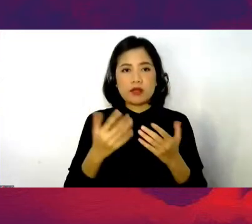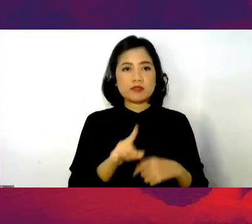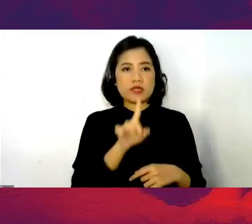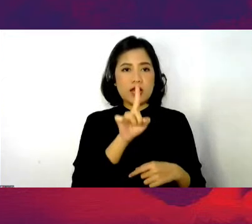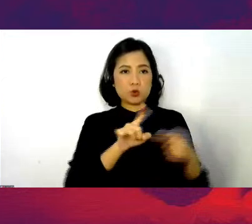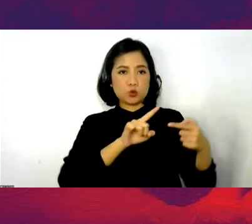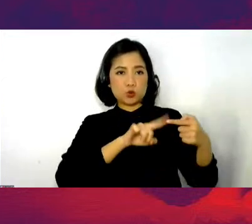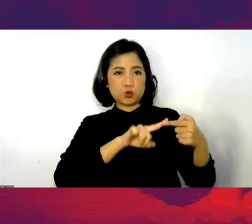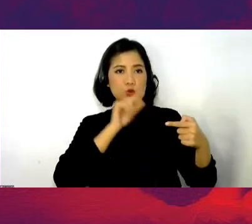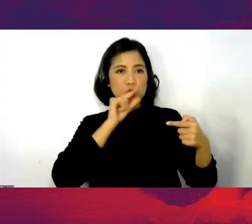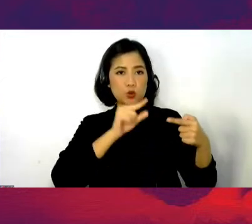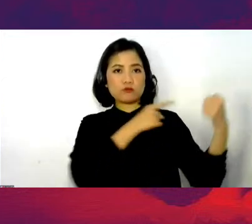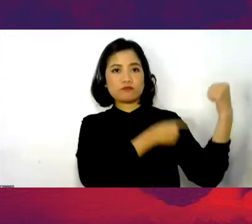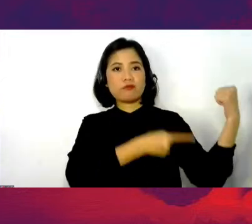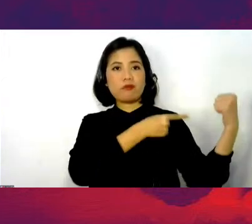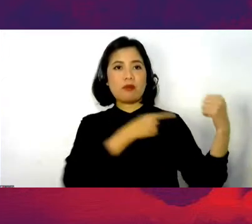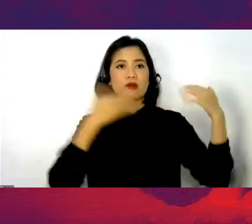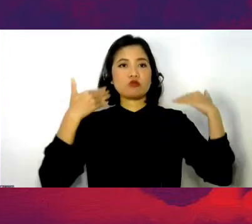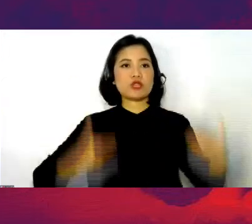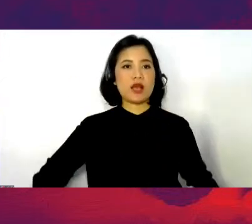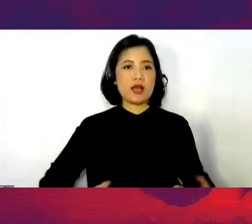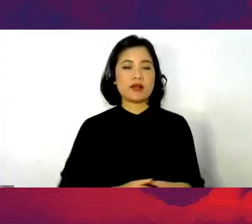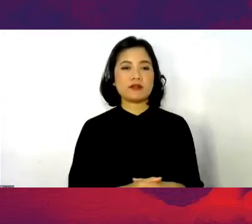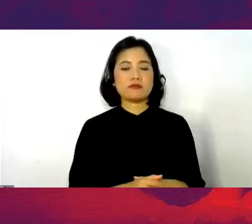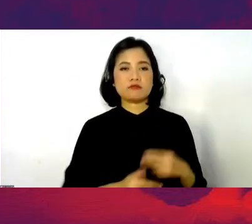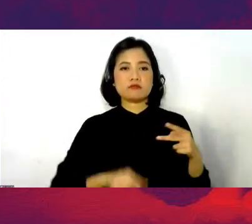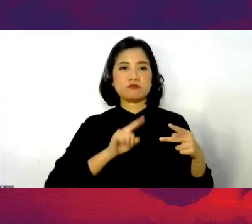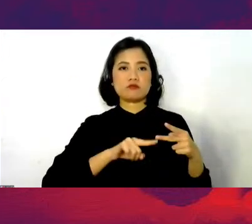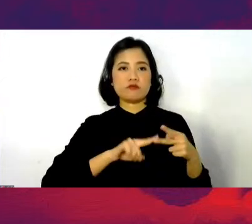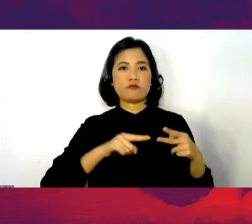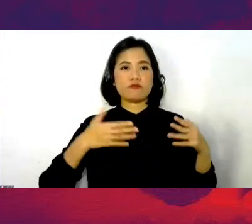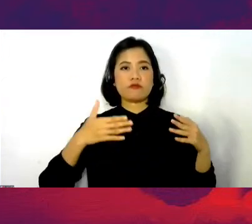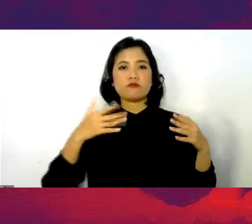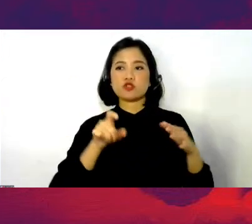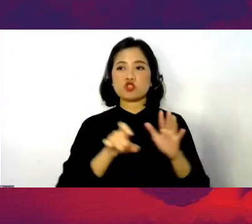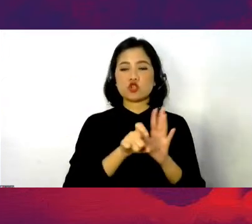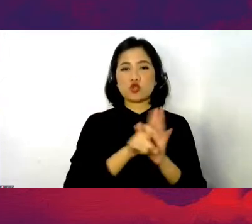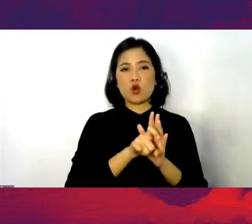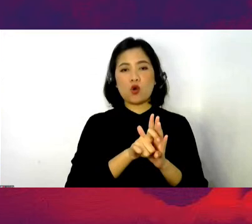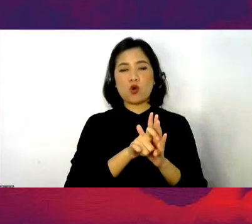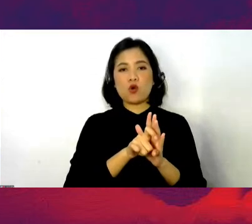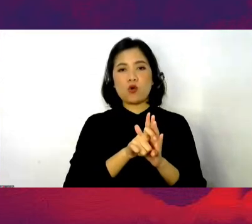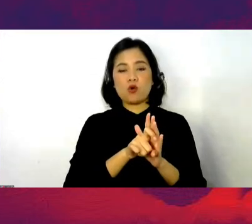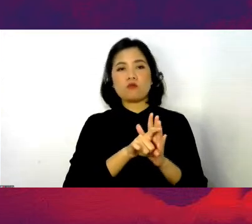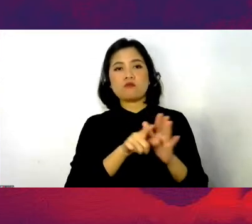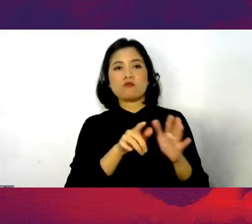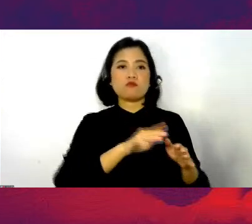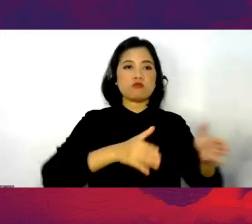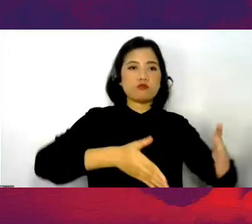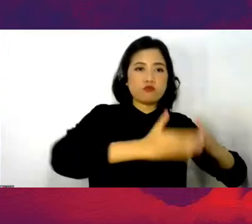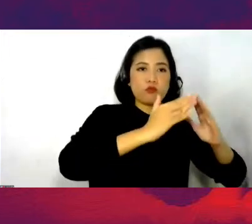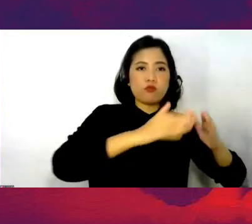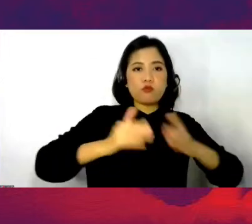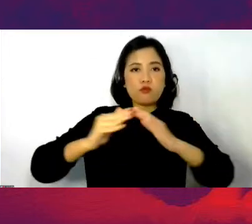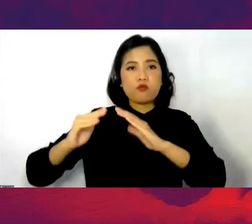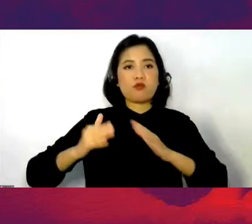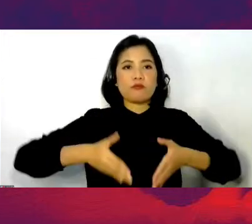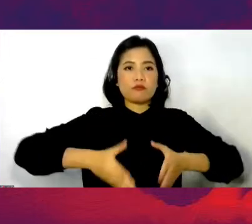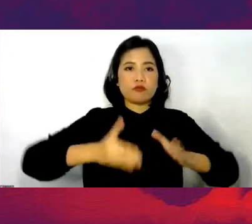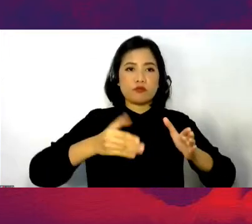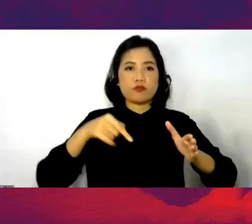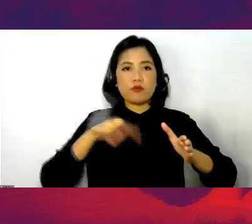clearly. The second one is clearly the physical capital when you build infrastructure, roads, etc. But of course,